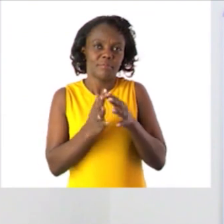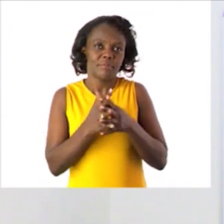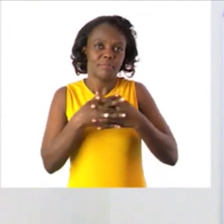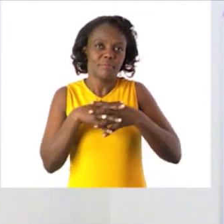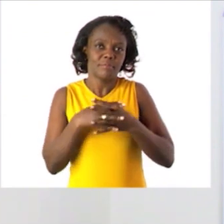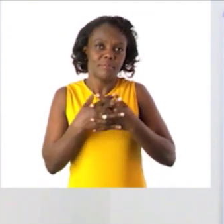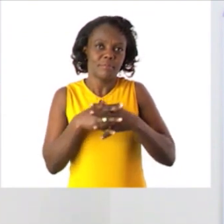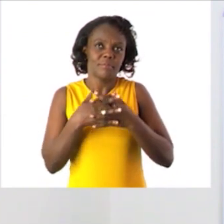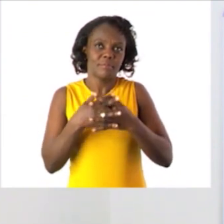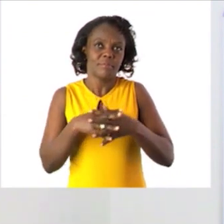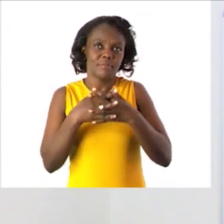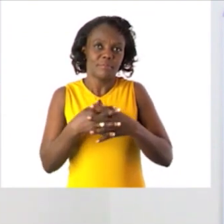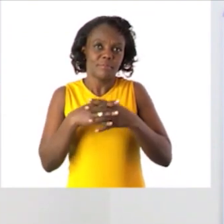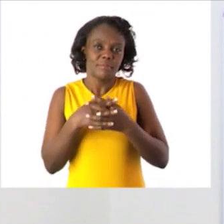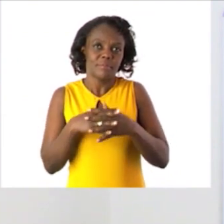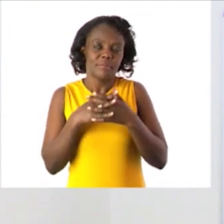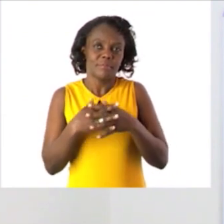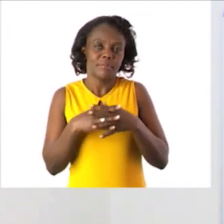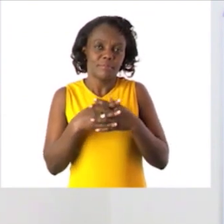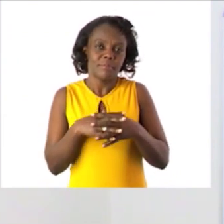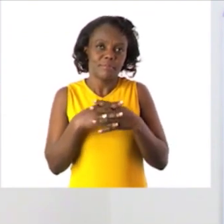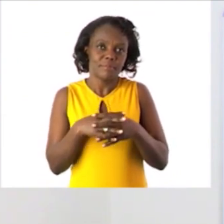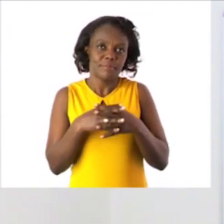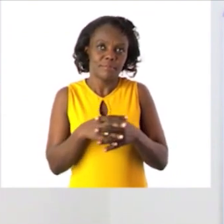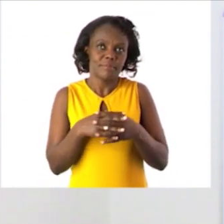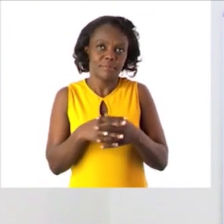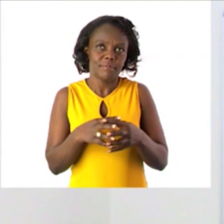and between our fingers.